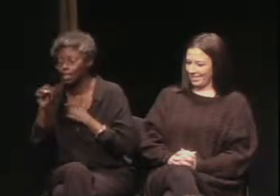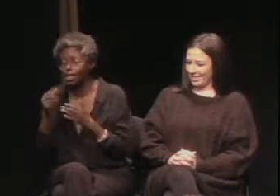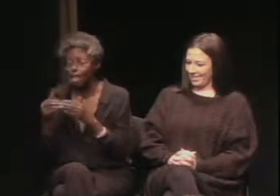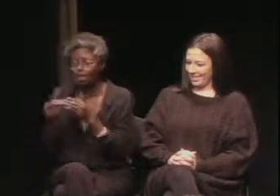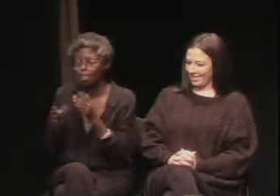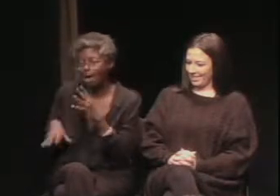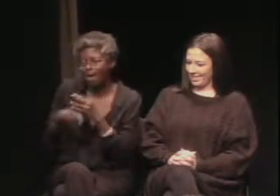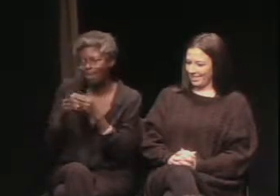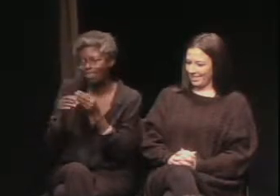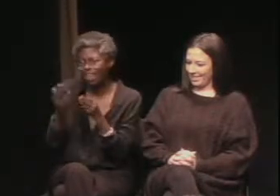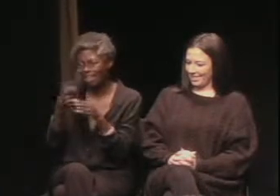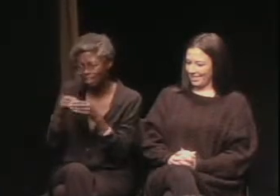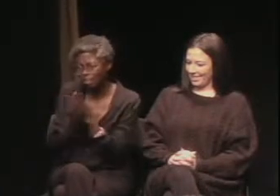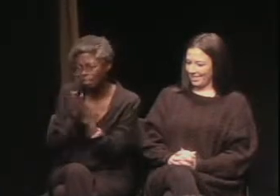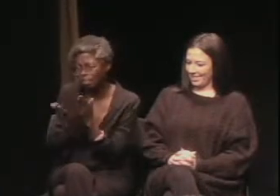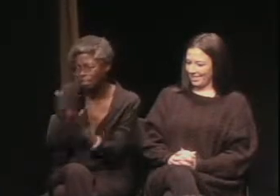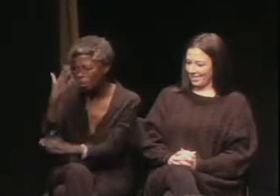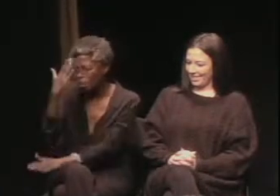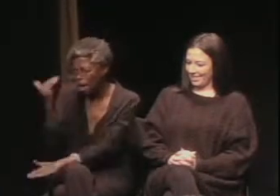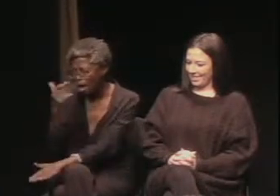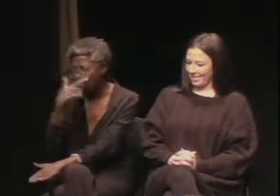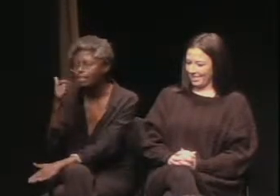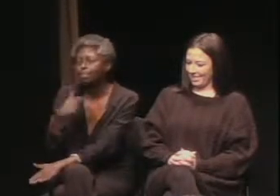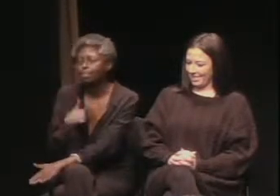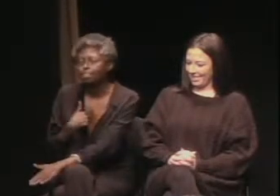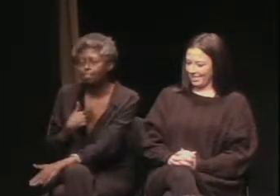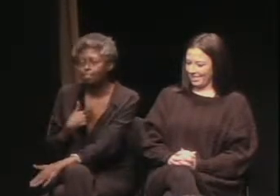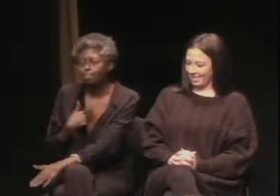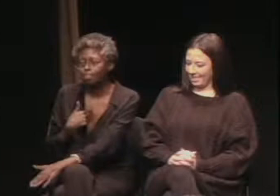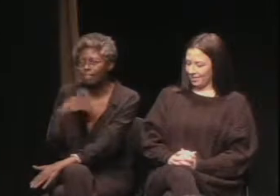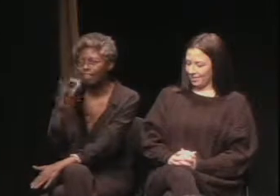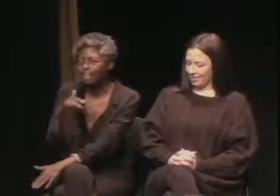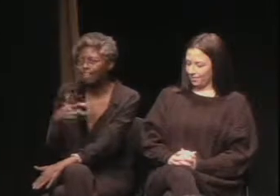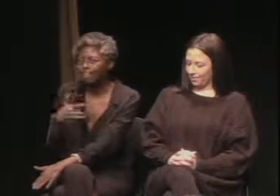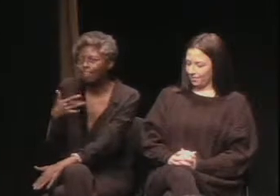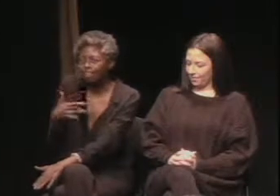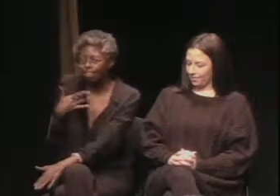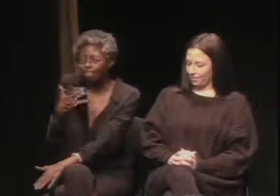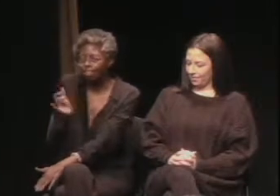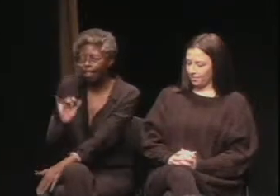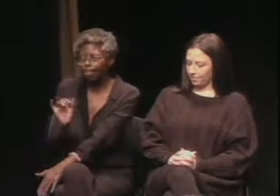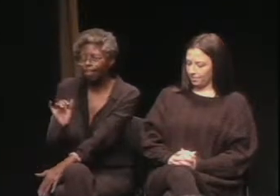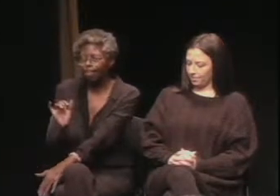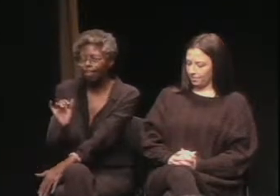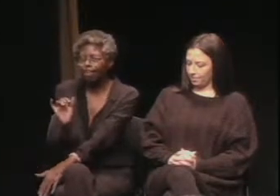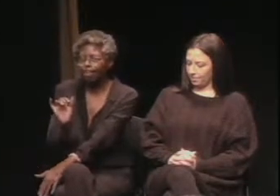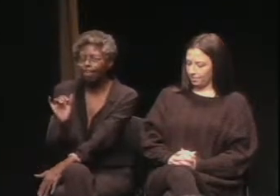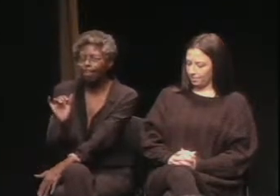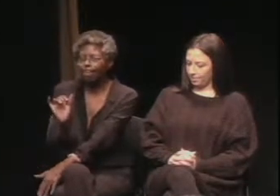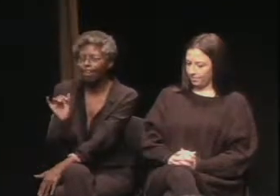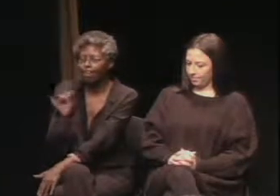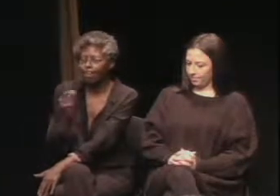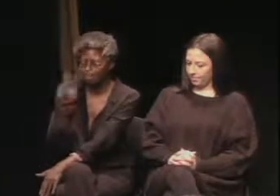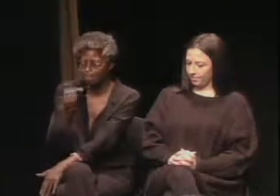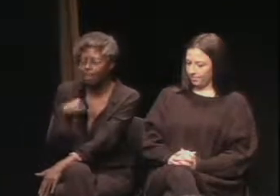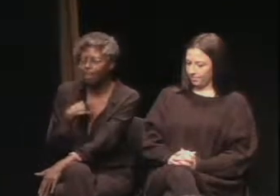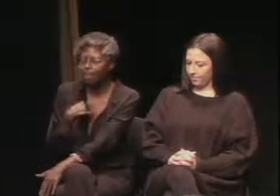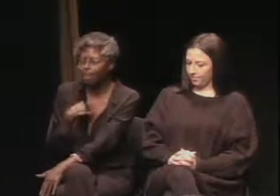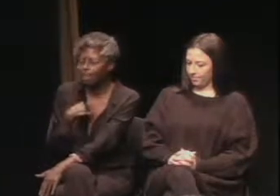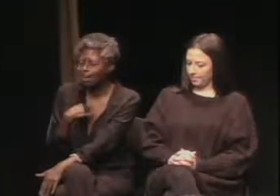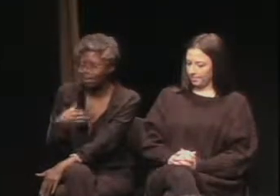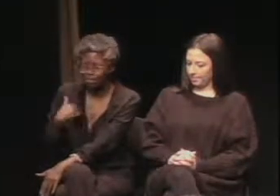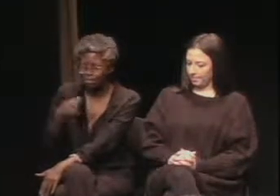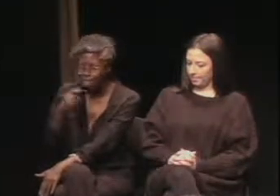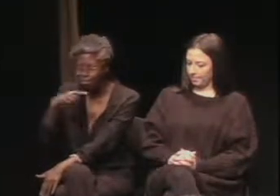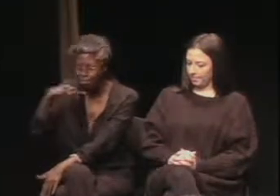it in the book is because that's the feeling it was like mm-hmm. For me as a little black girl,